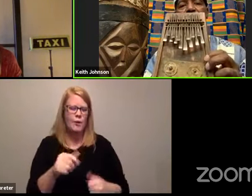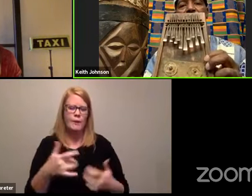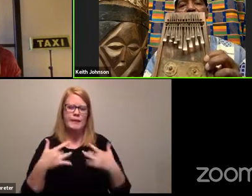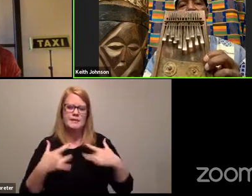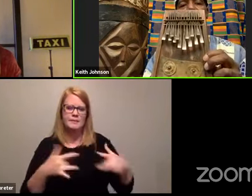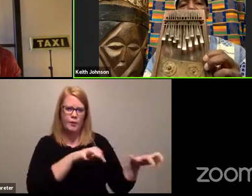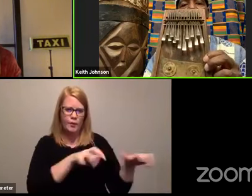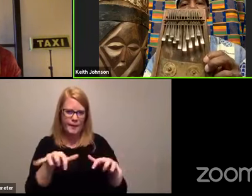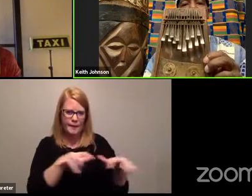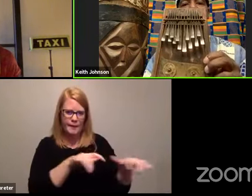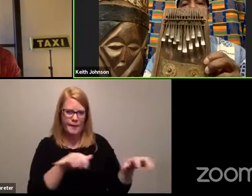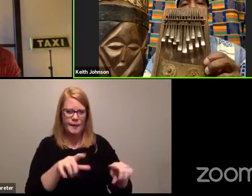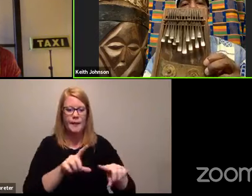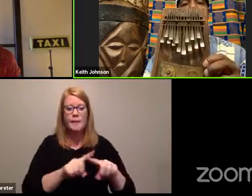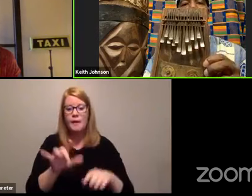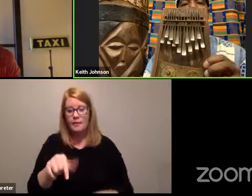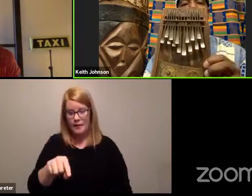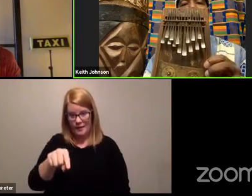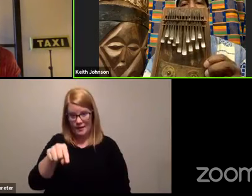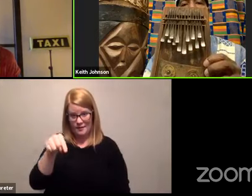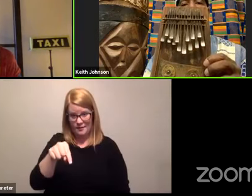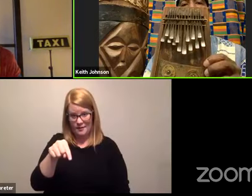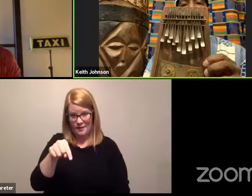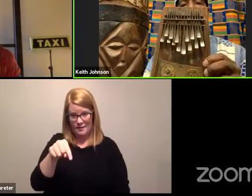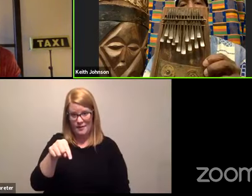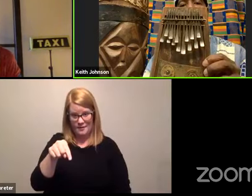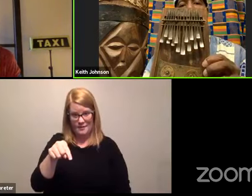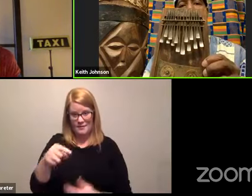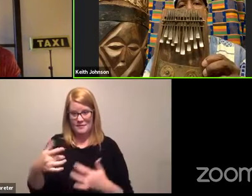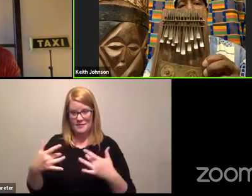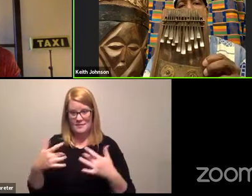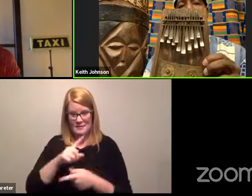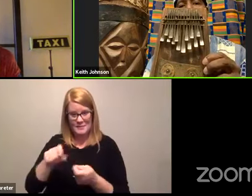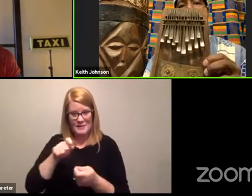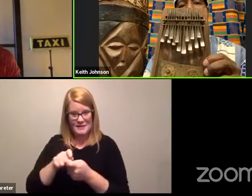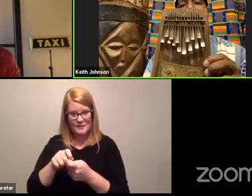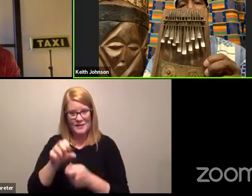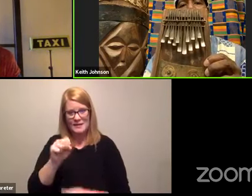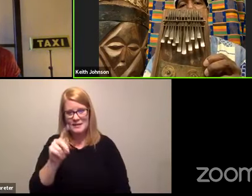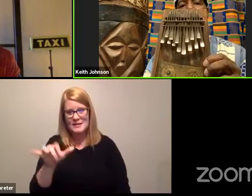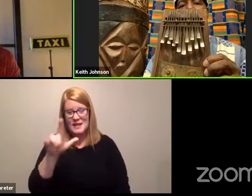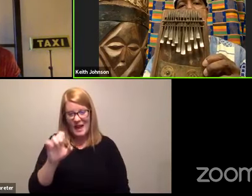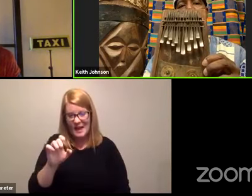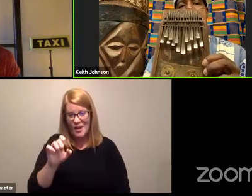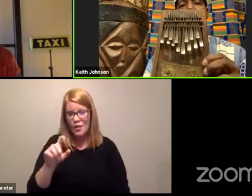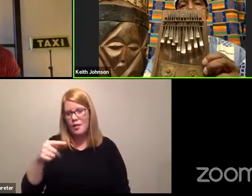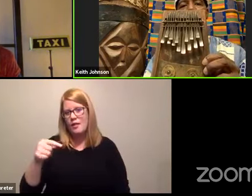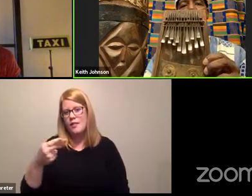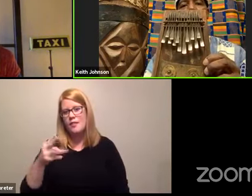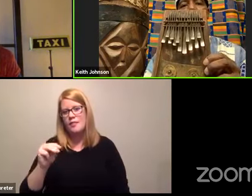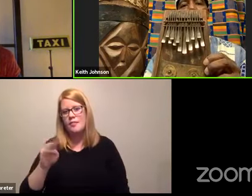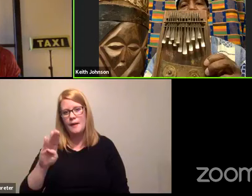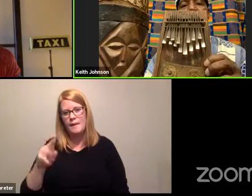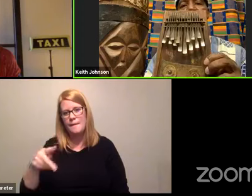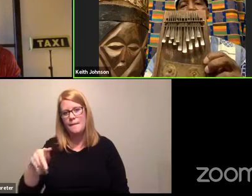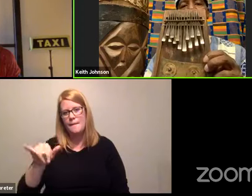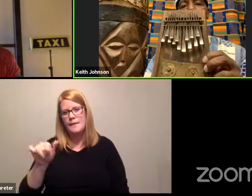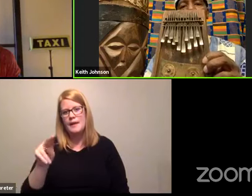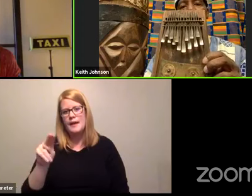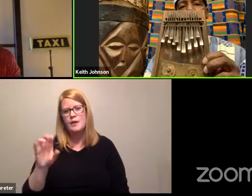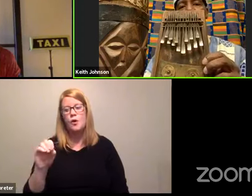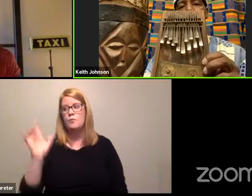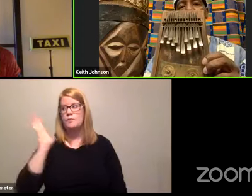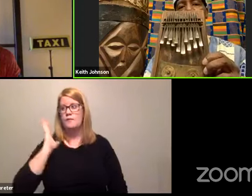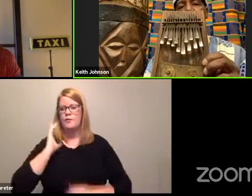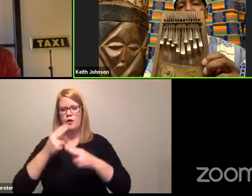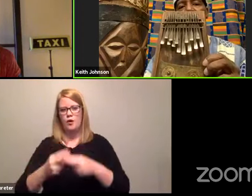beginning of it, this particular style of thumb piano. In the early days, they called it the kalimba, but